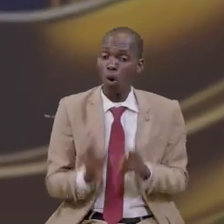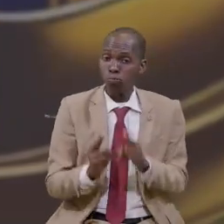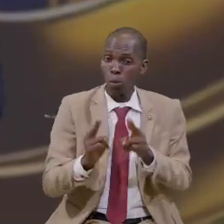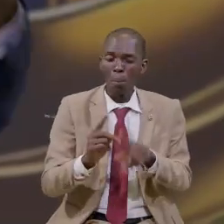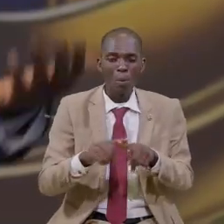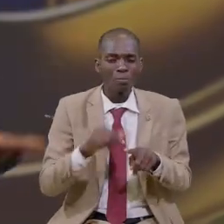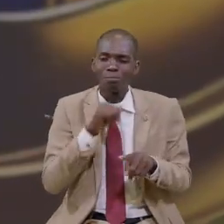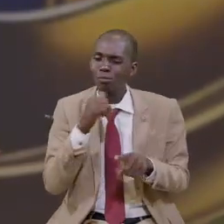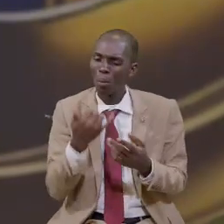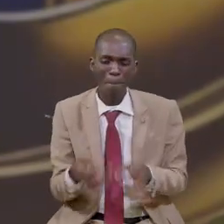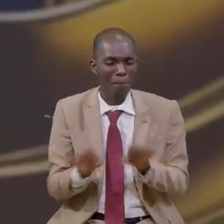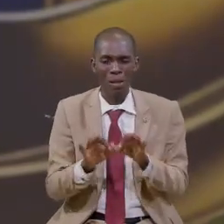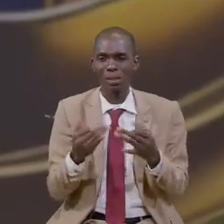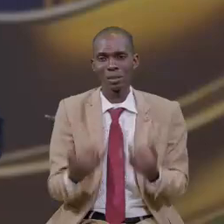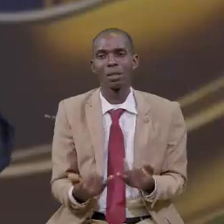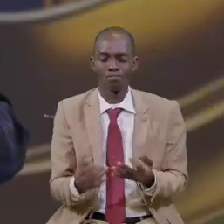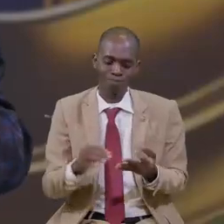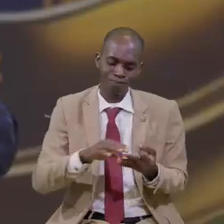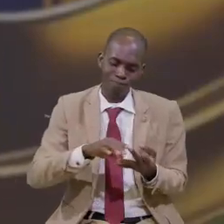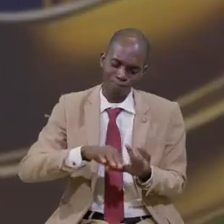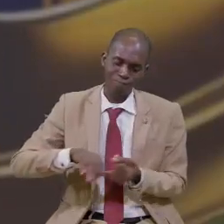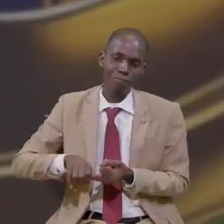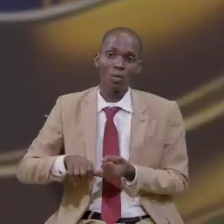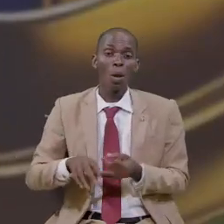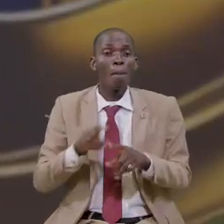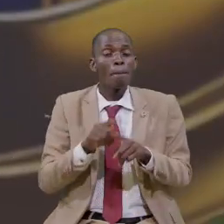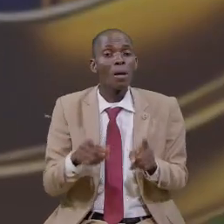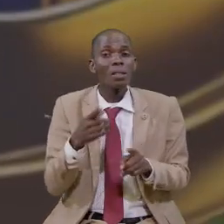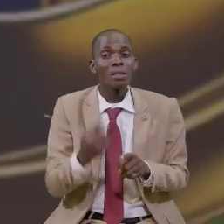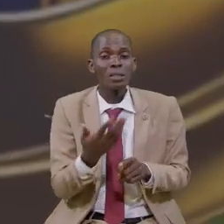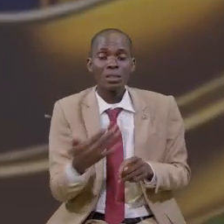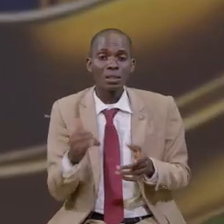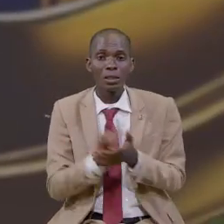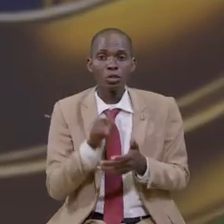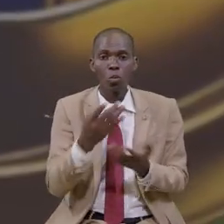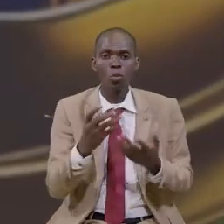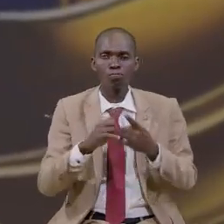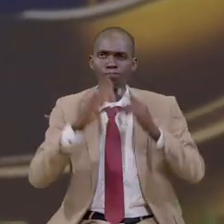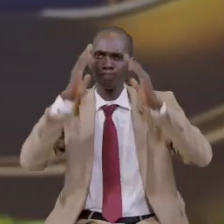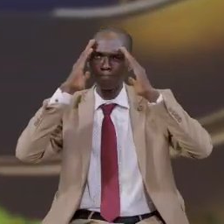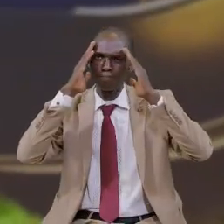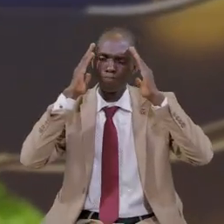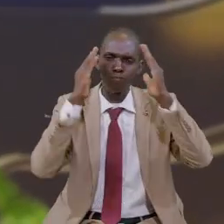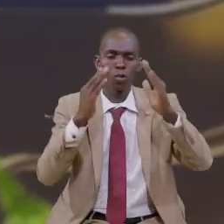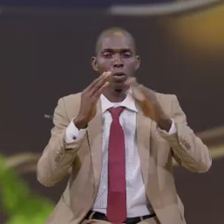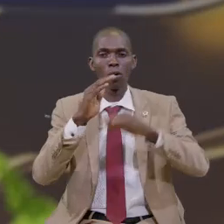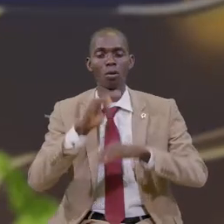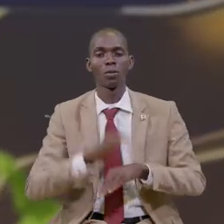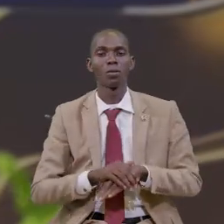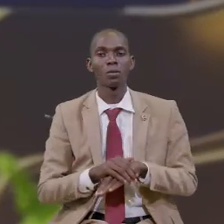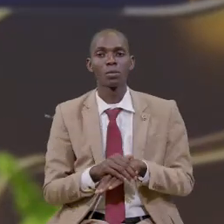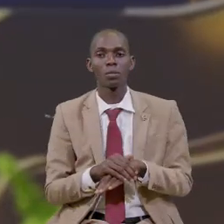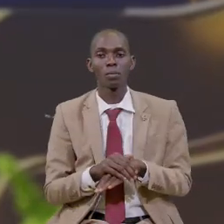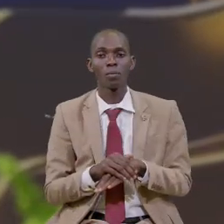that brings priority, the one you want to concentrate and focus on,